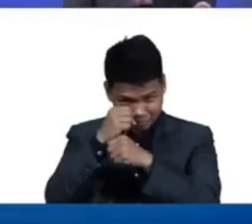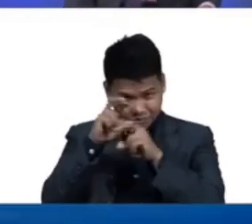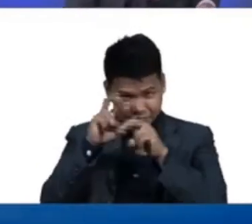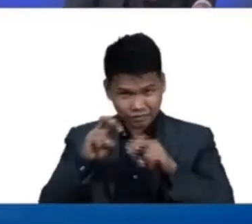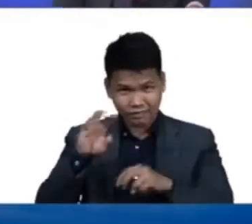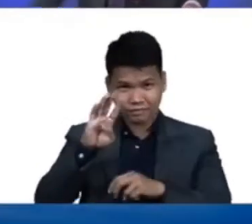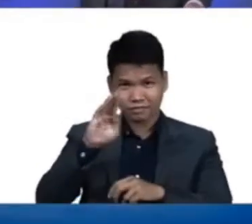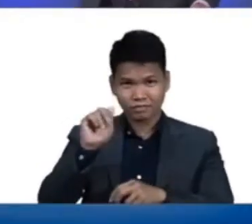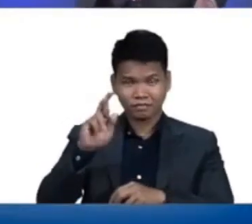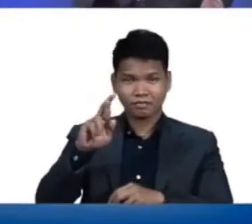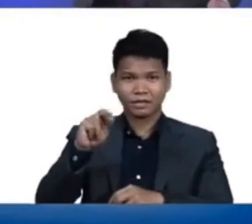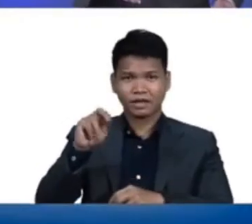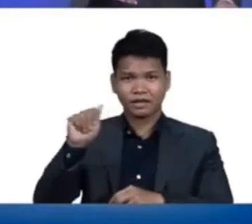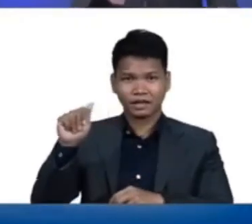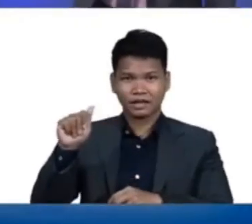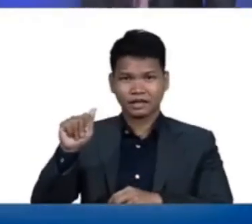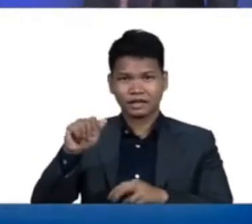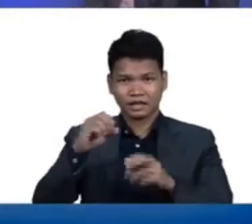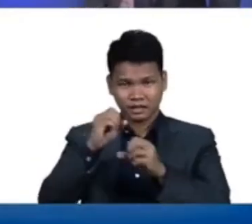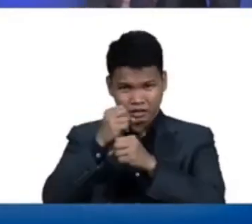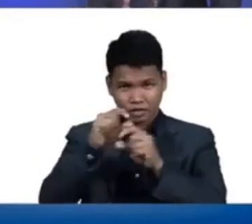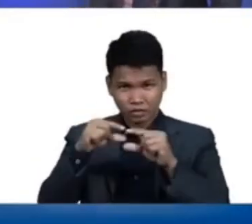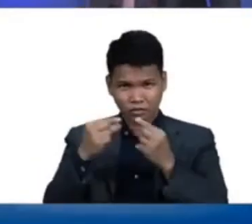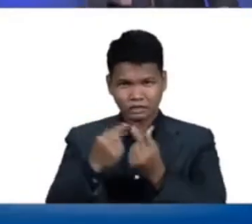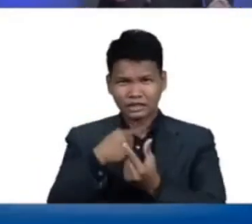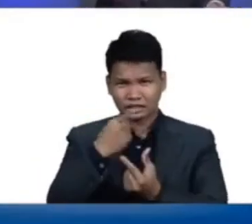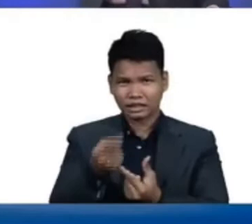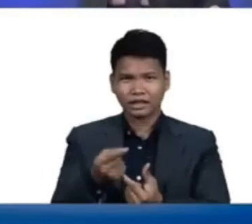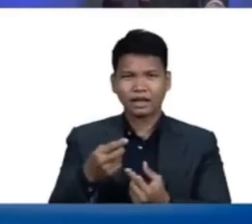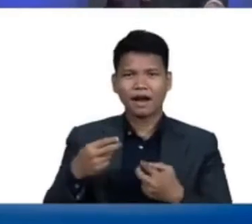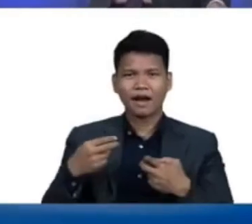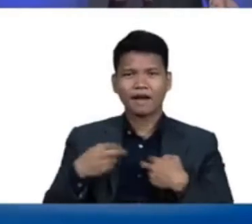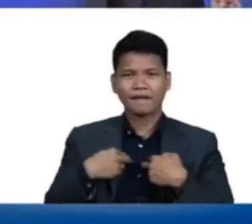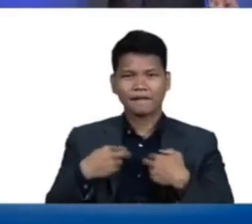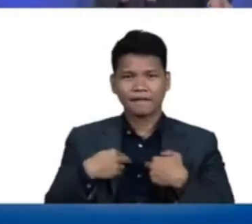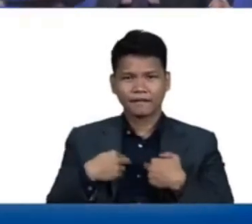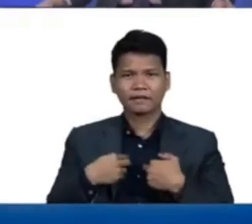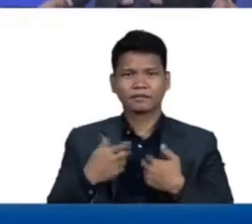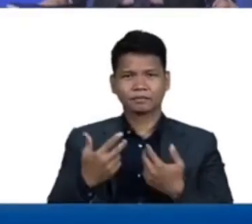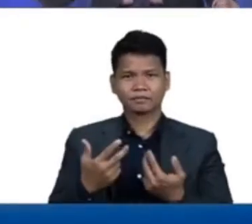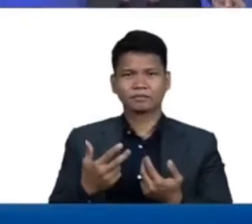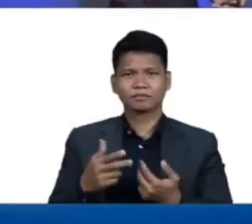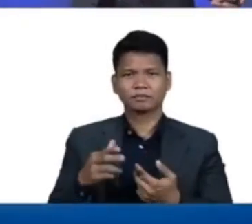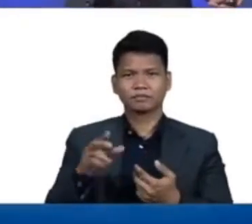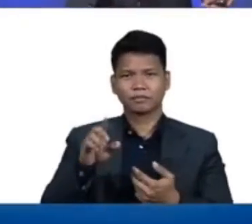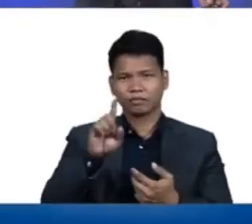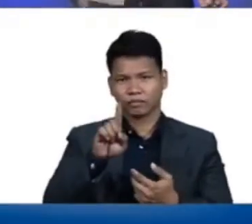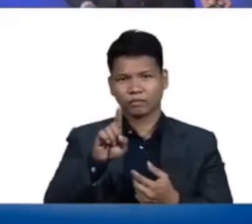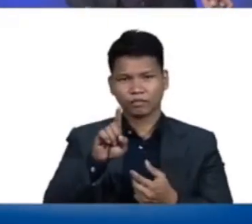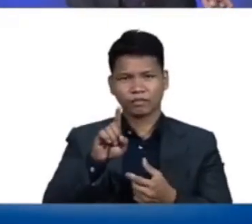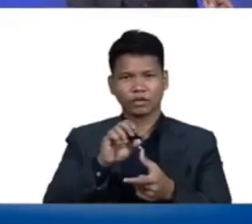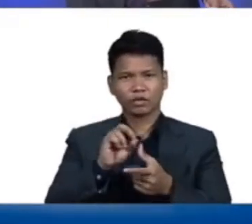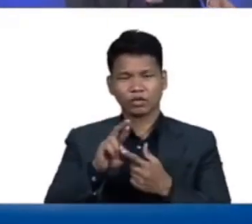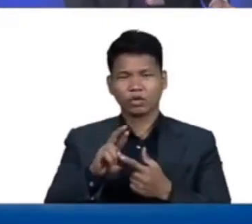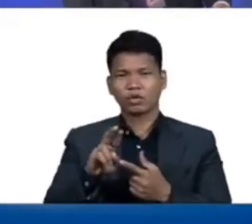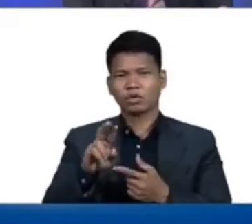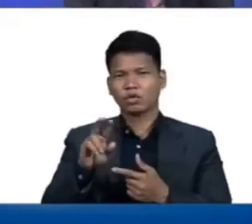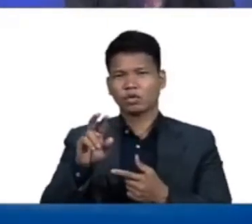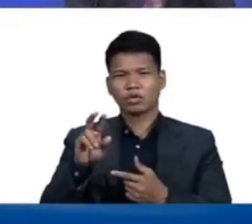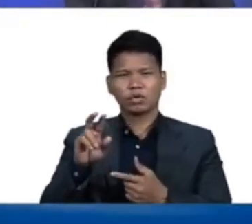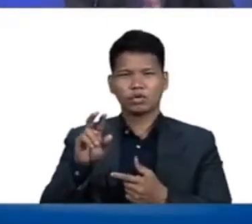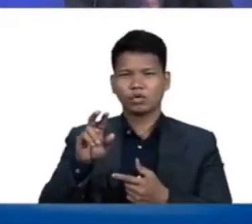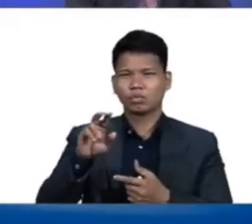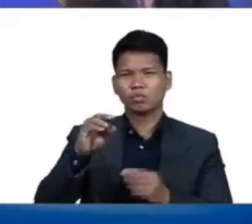of all households in the United States own one or more bible but ito po ang